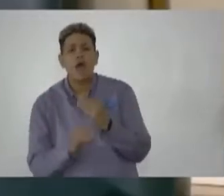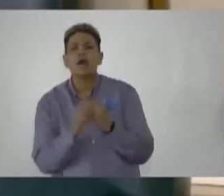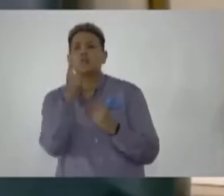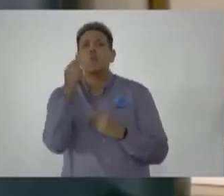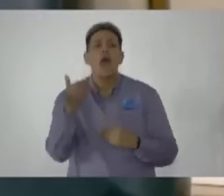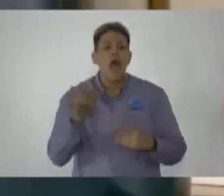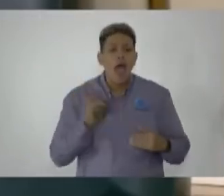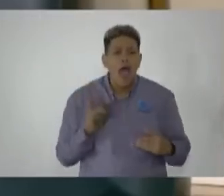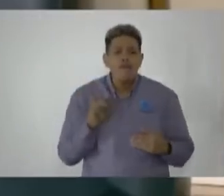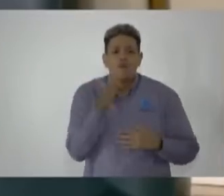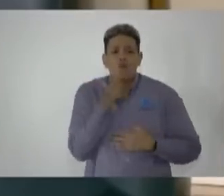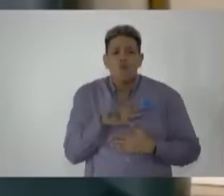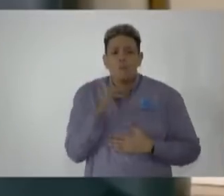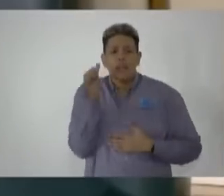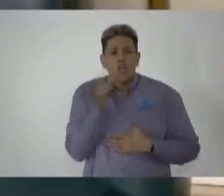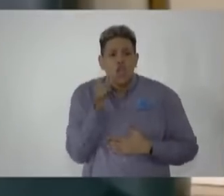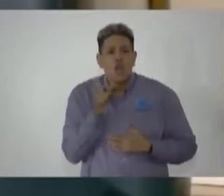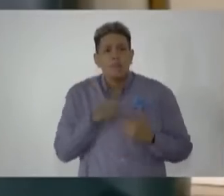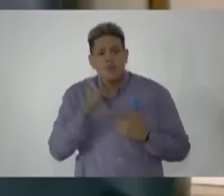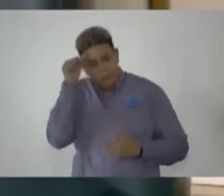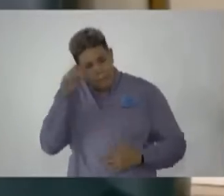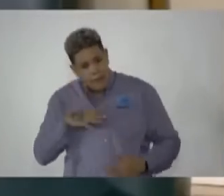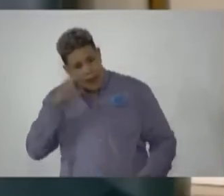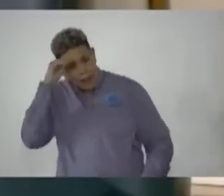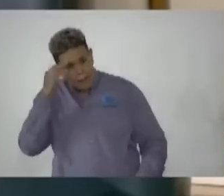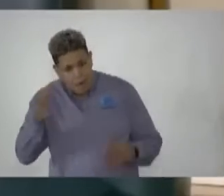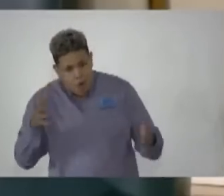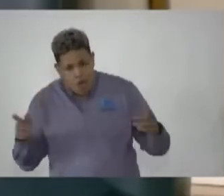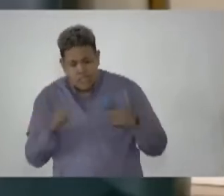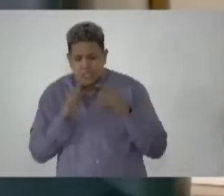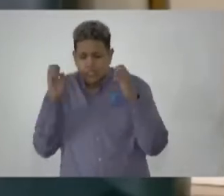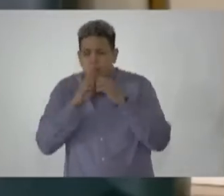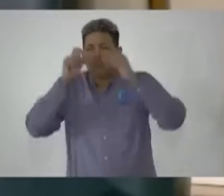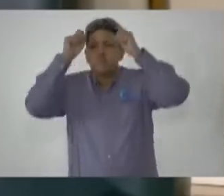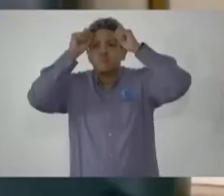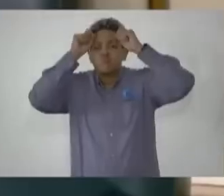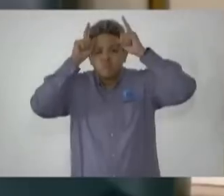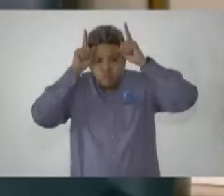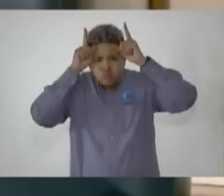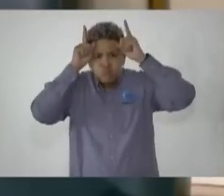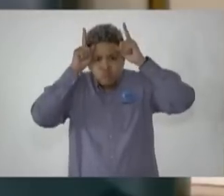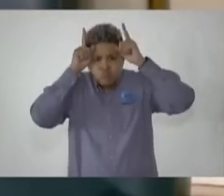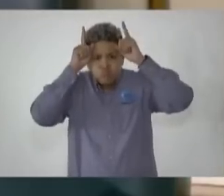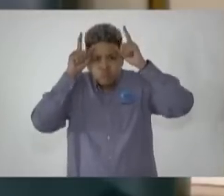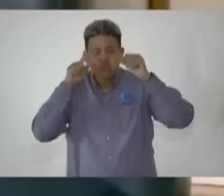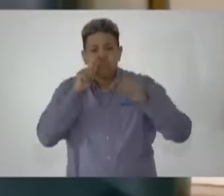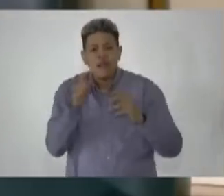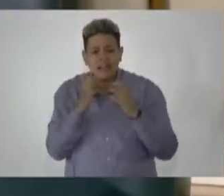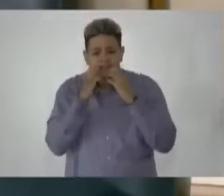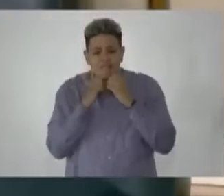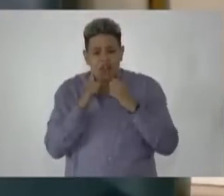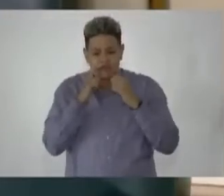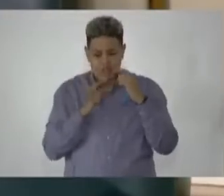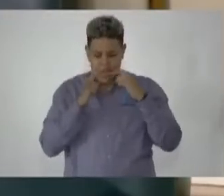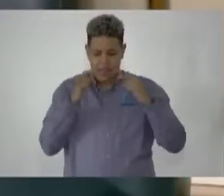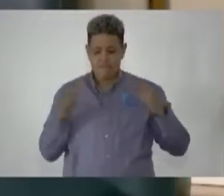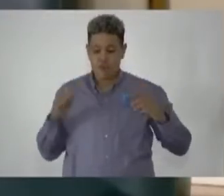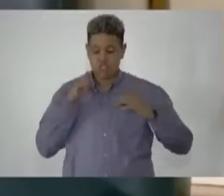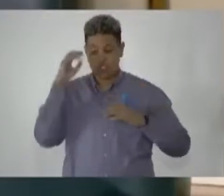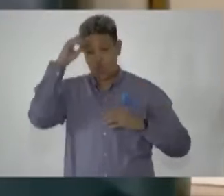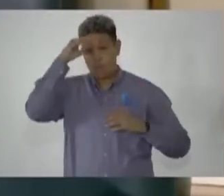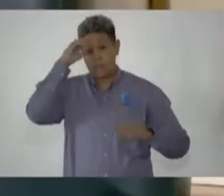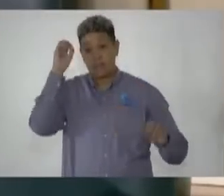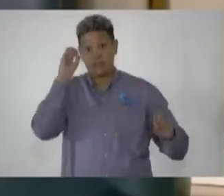have women and girls and men and boys more understand the value that diverse opinions